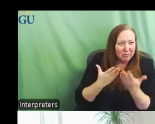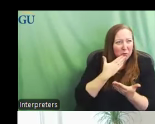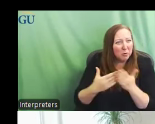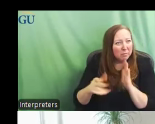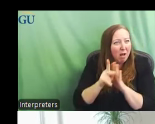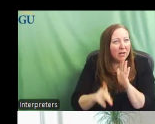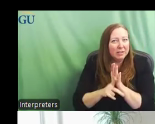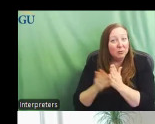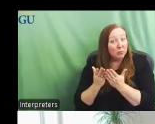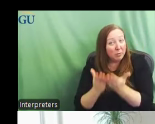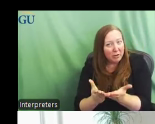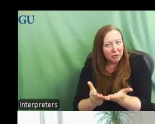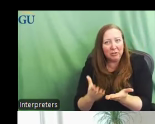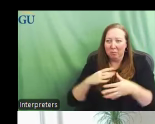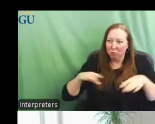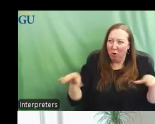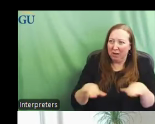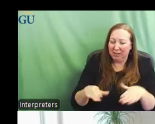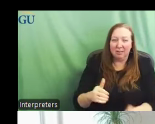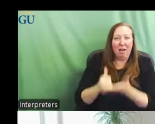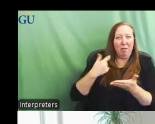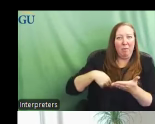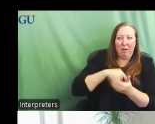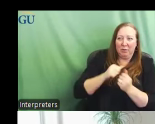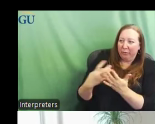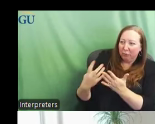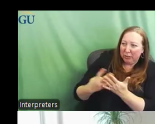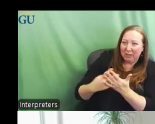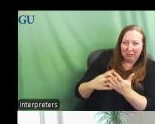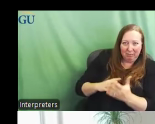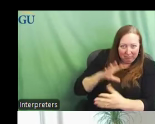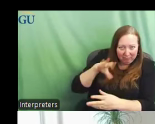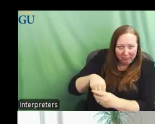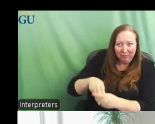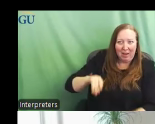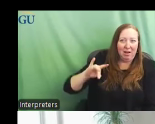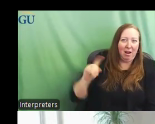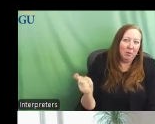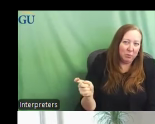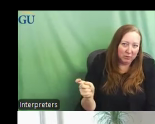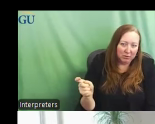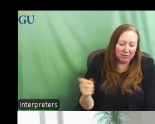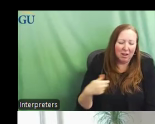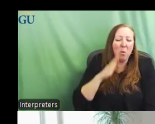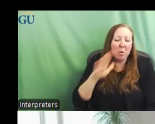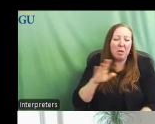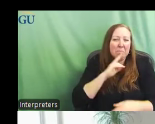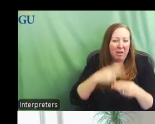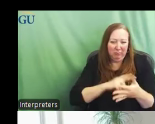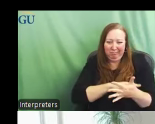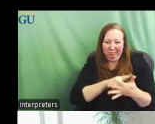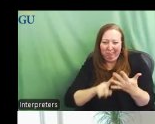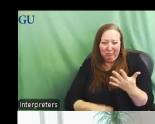practice recommendations for screening, intervention, and diagnosis. And I'll refer to several of these recommendations as we go